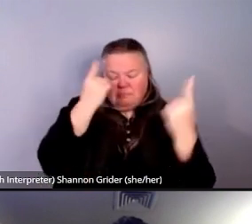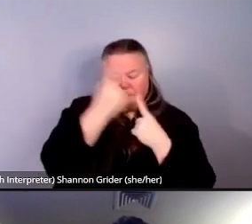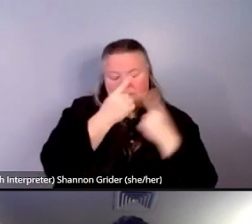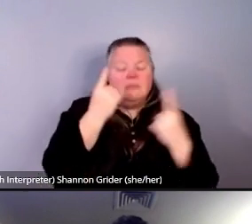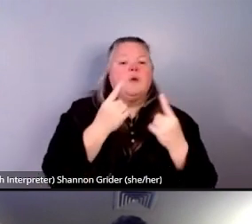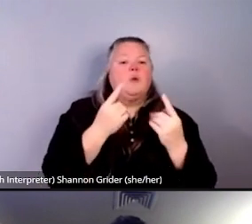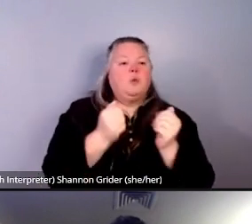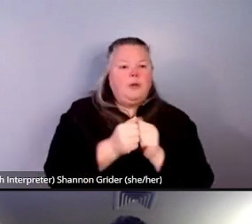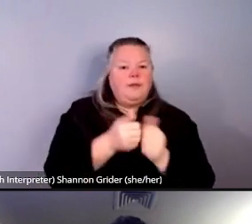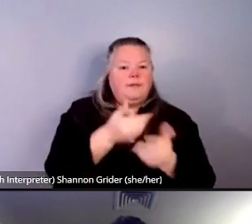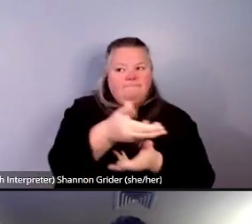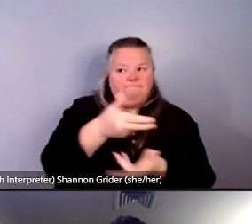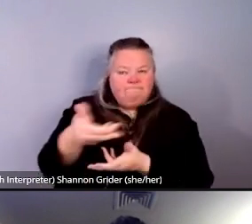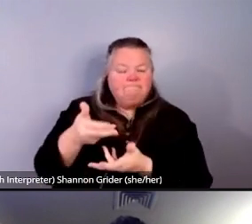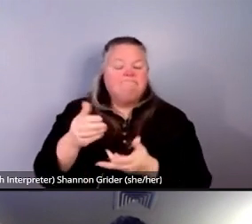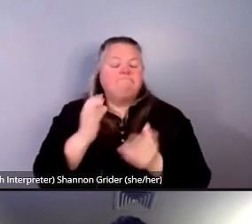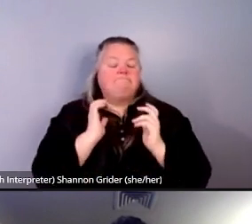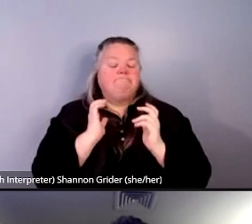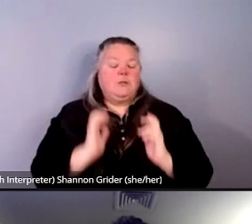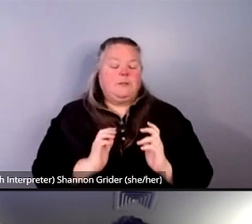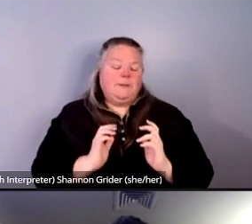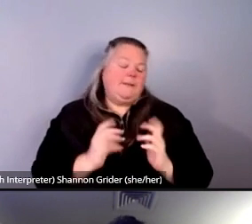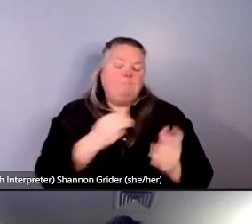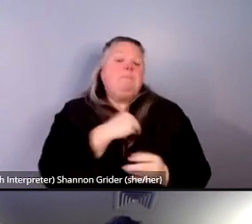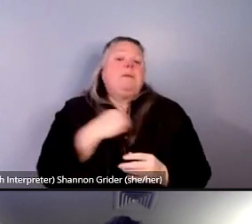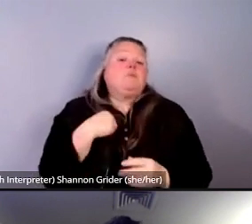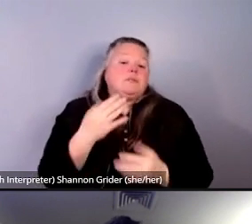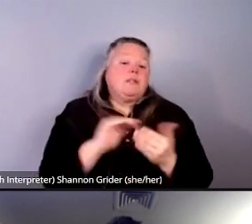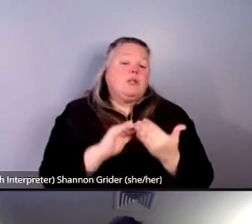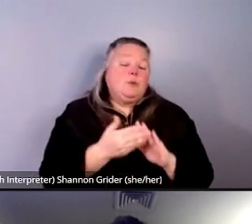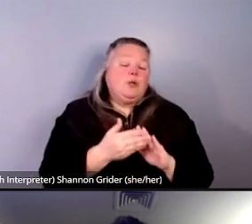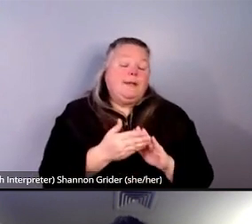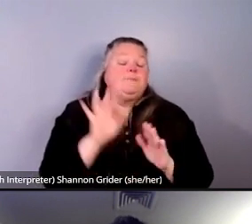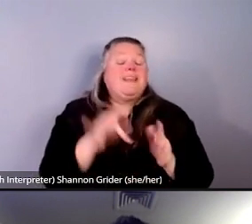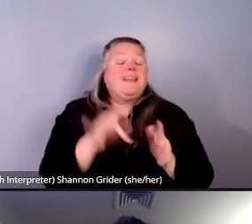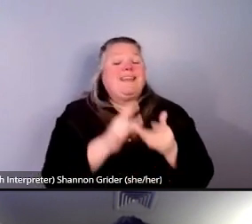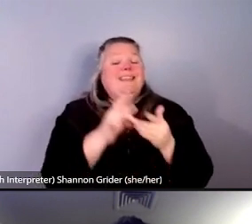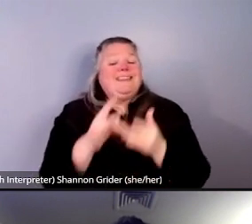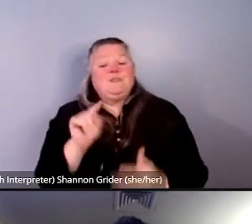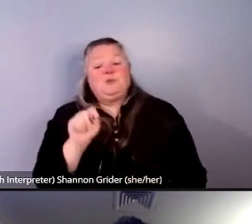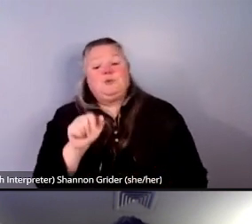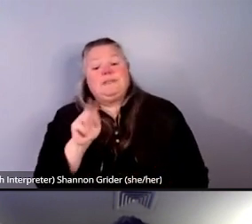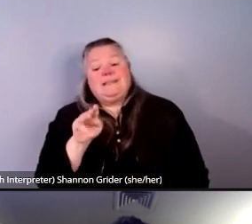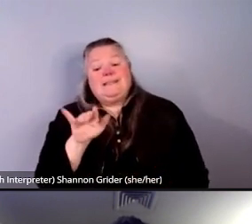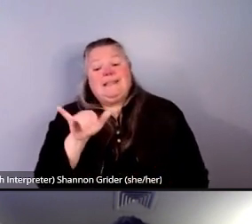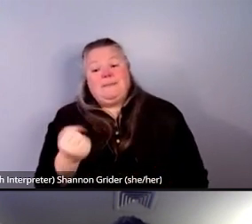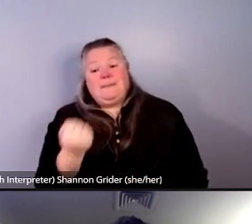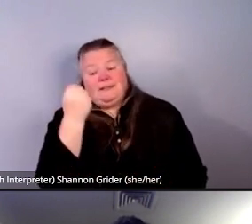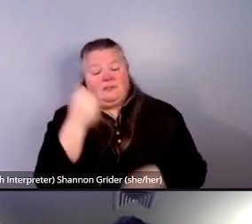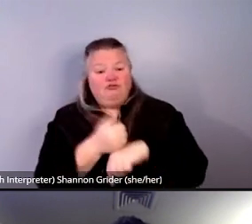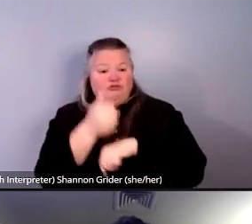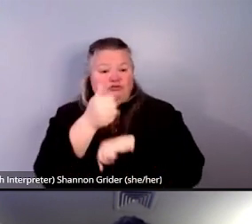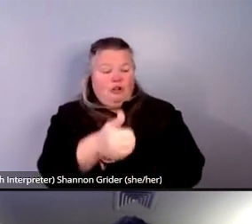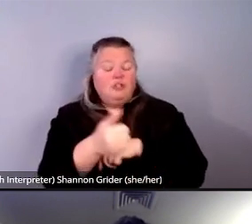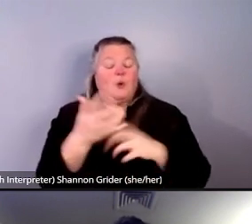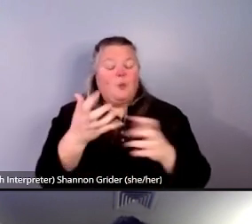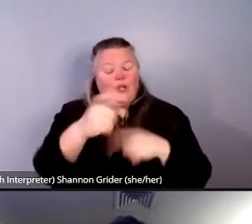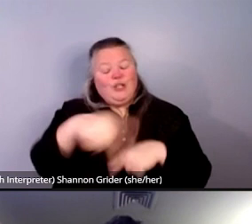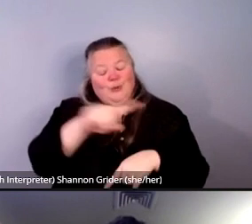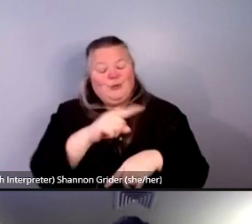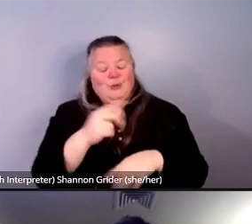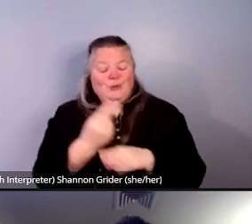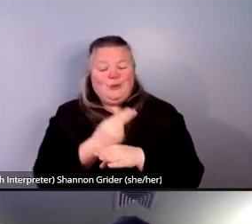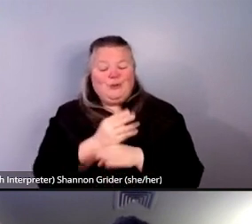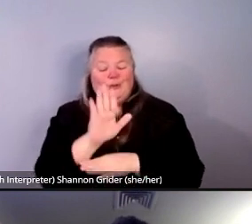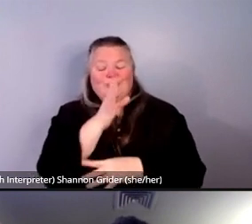community members, which is a good lead into Tammy's charge that we want you to go out and use those talking points